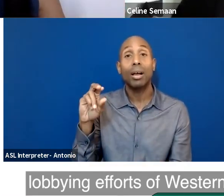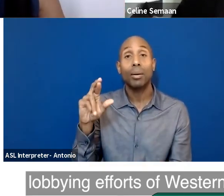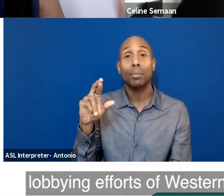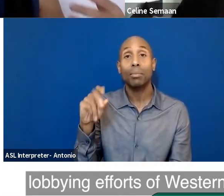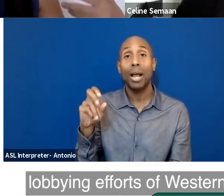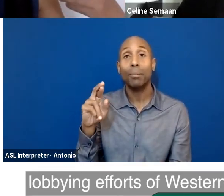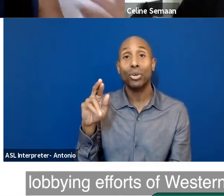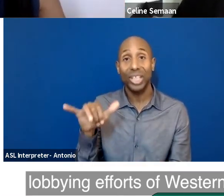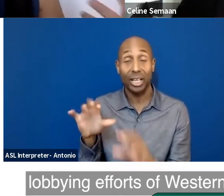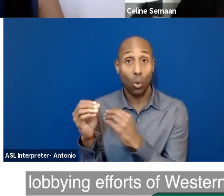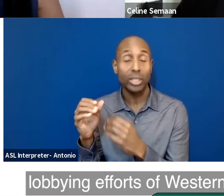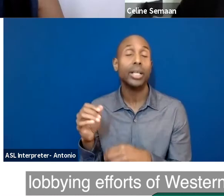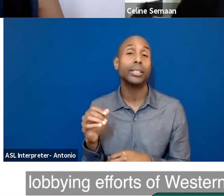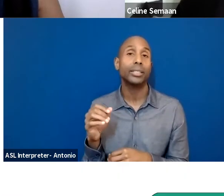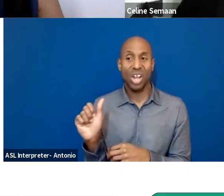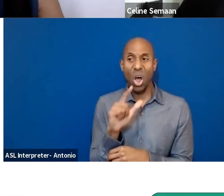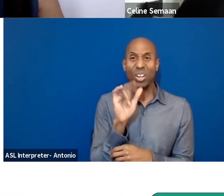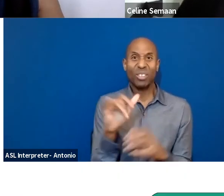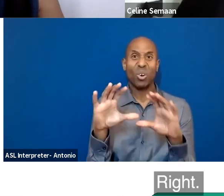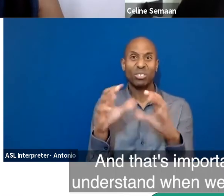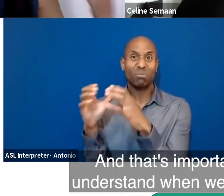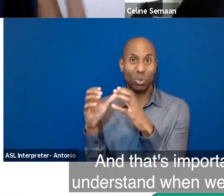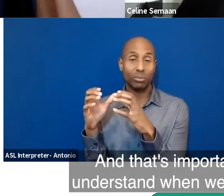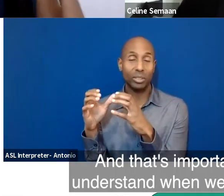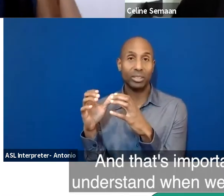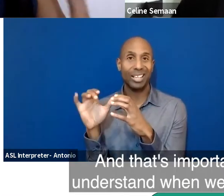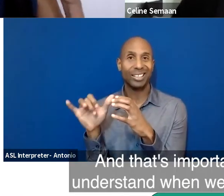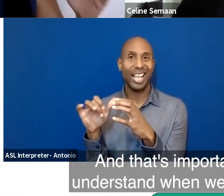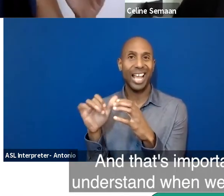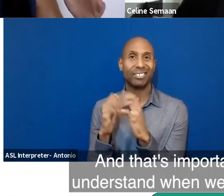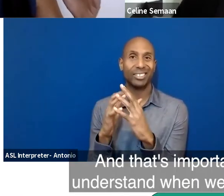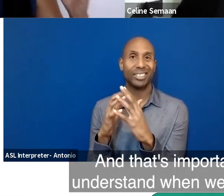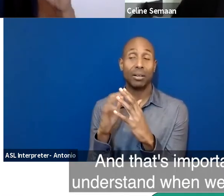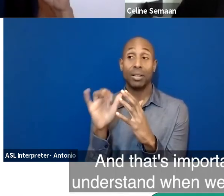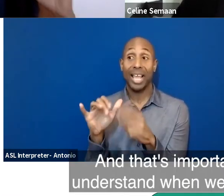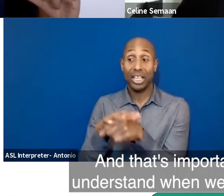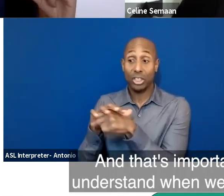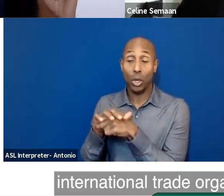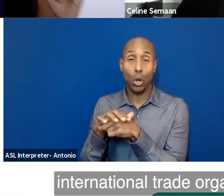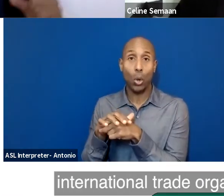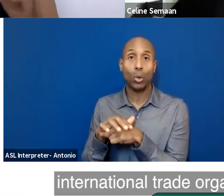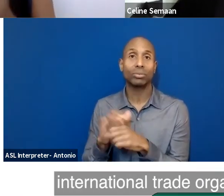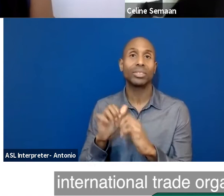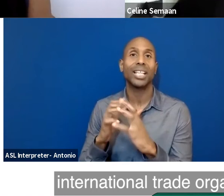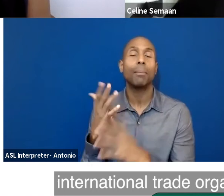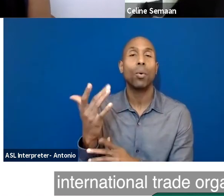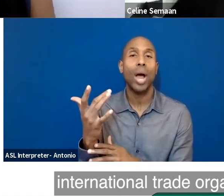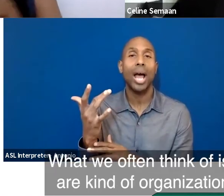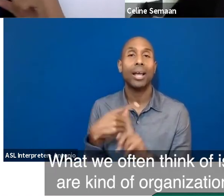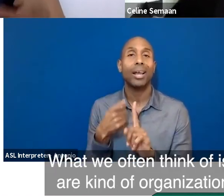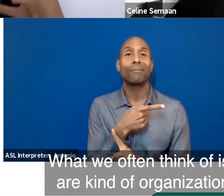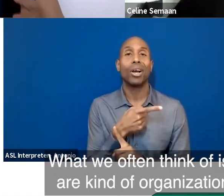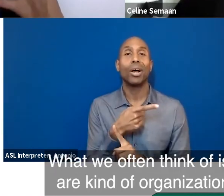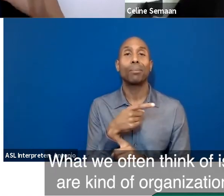lobbying efforts of Western corporations. Right. And that's important to understand. When we think of international trade